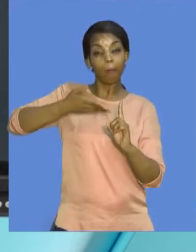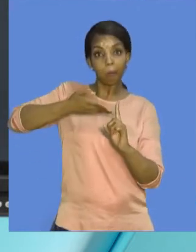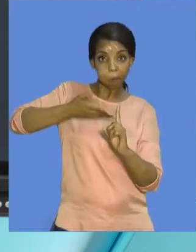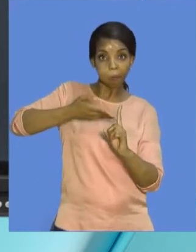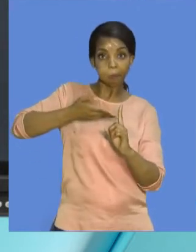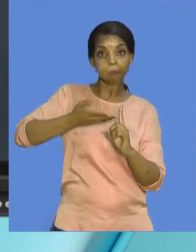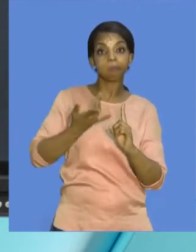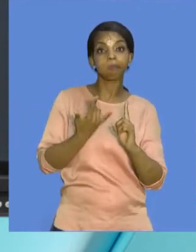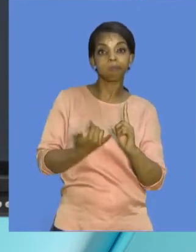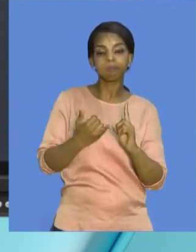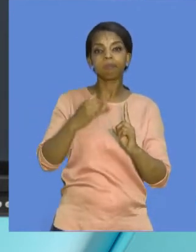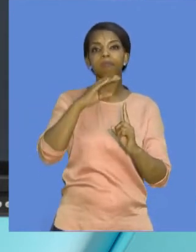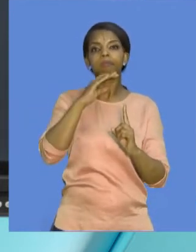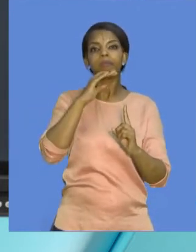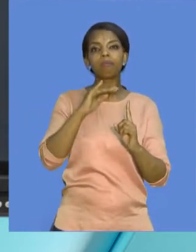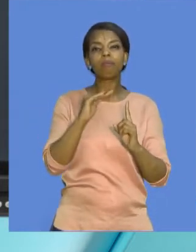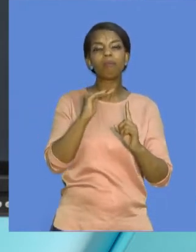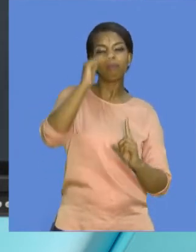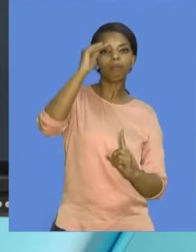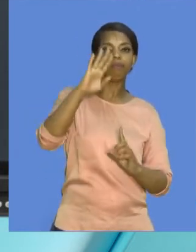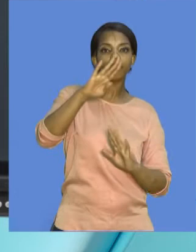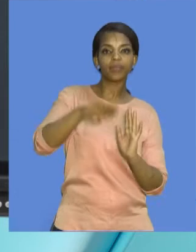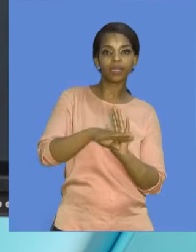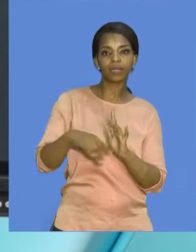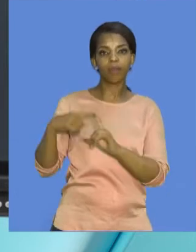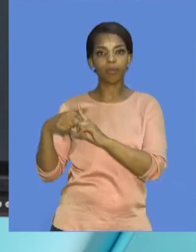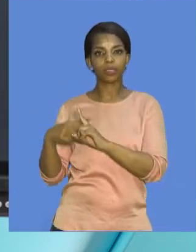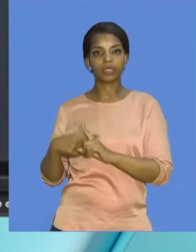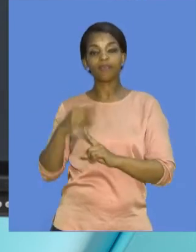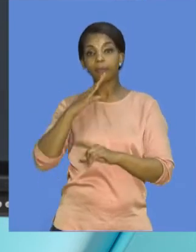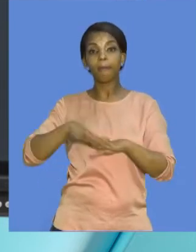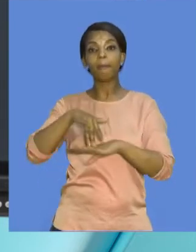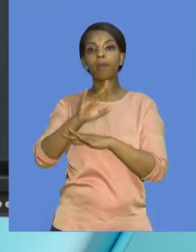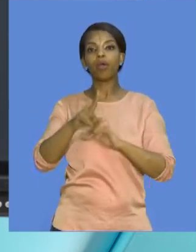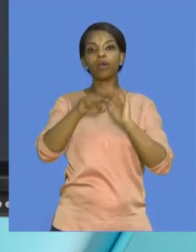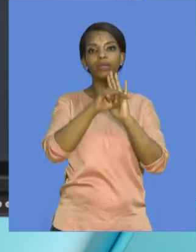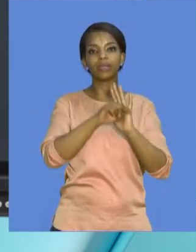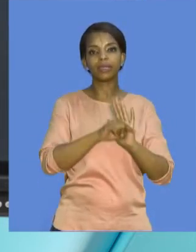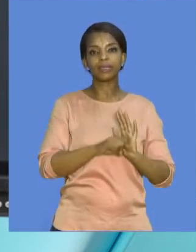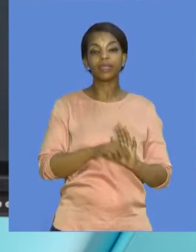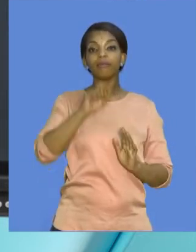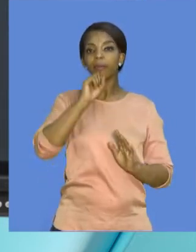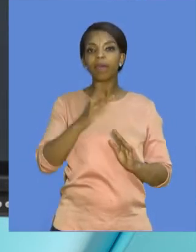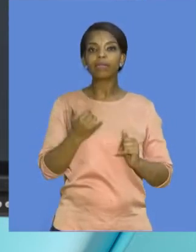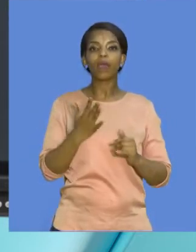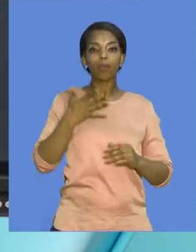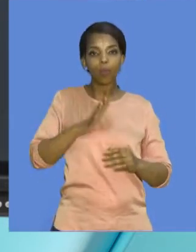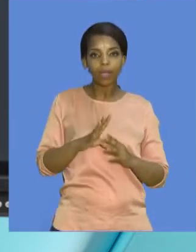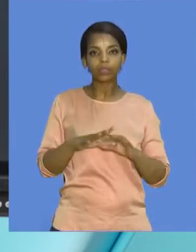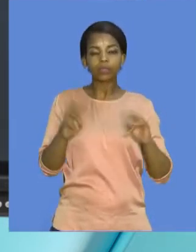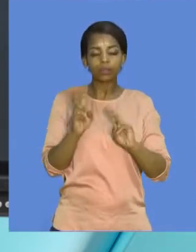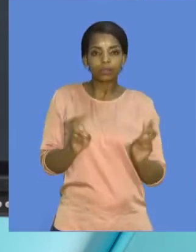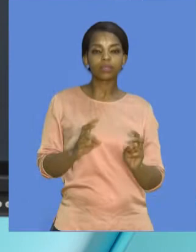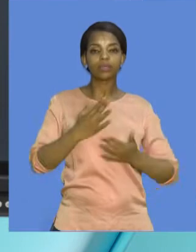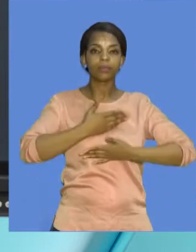in this material is comparatively higher than the number of positive. Hence, the net charge becomes negative. So that's the nature